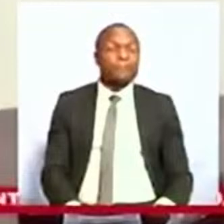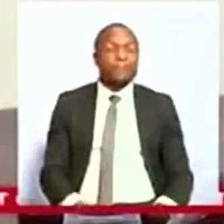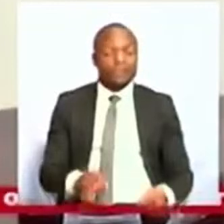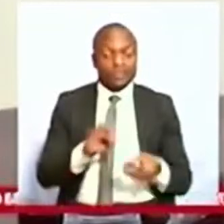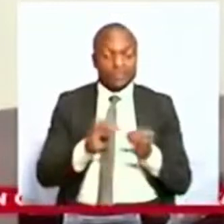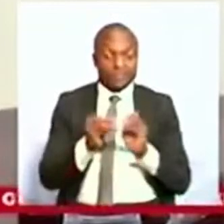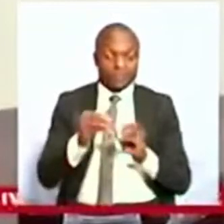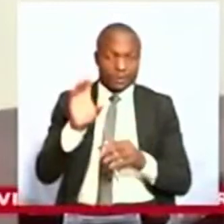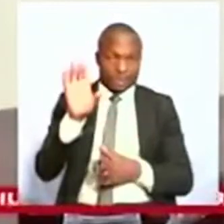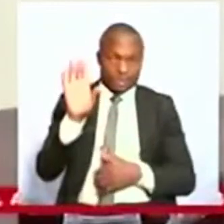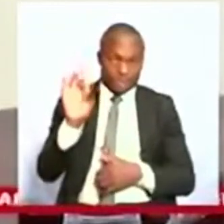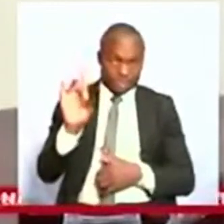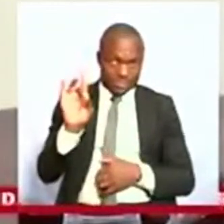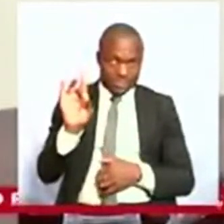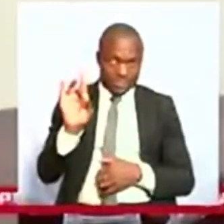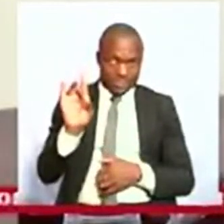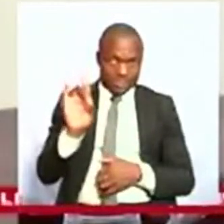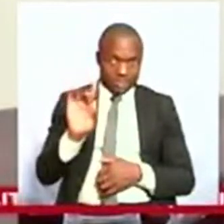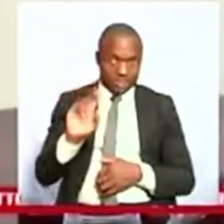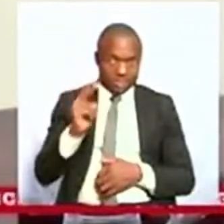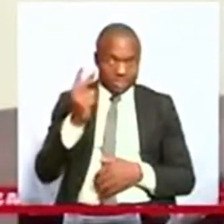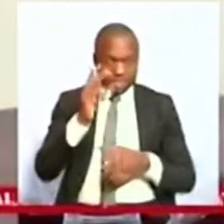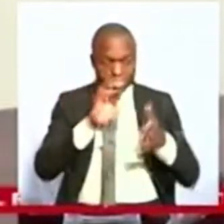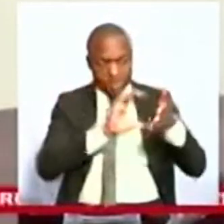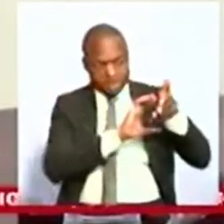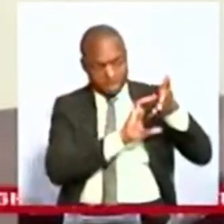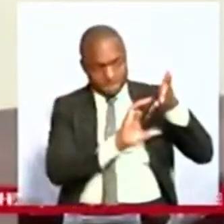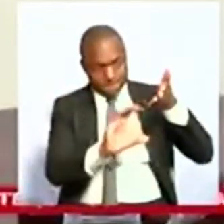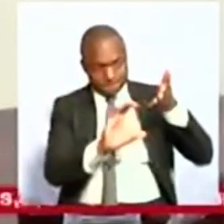number 8, second paragraph.